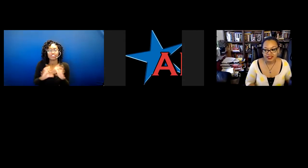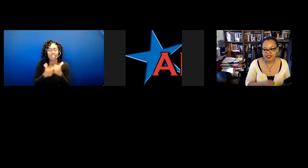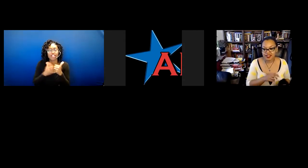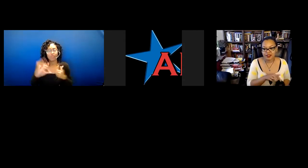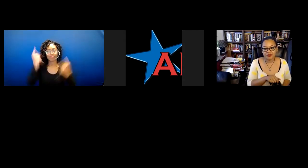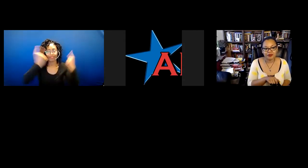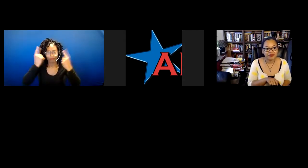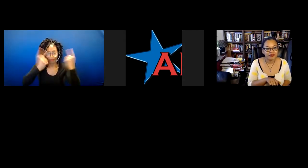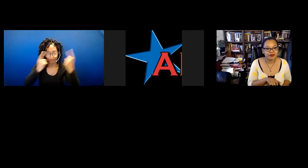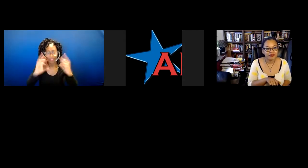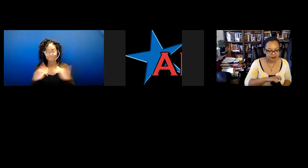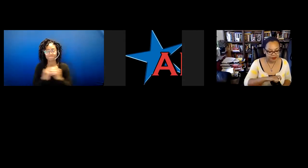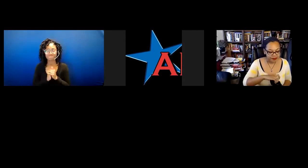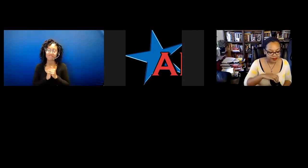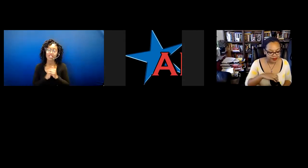that,